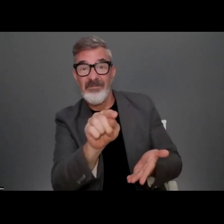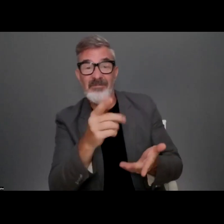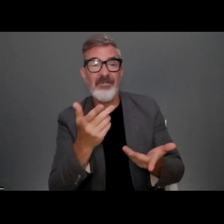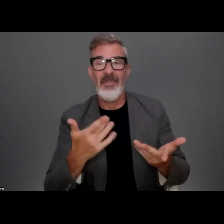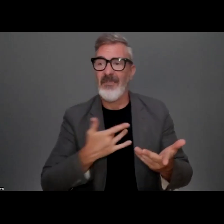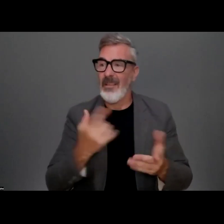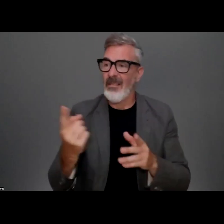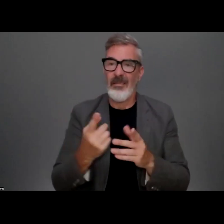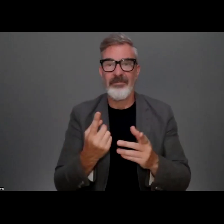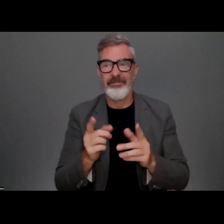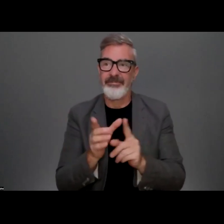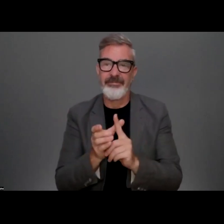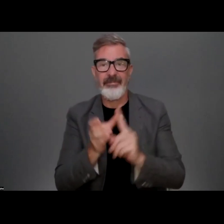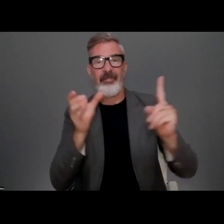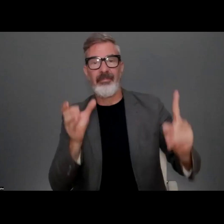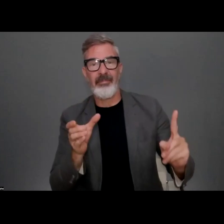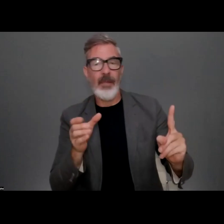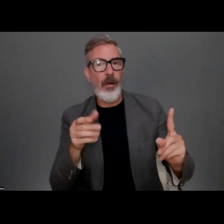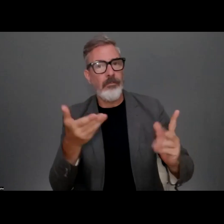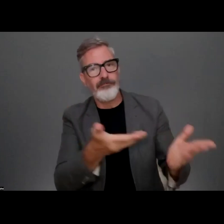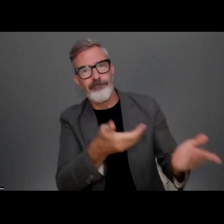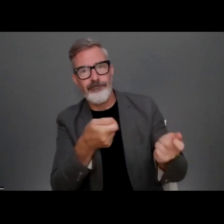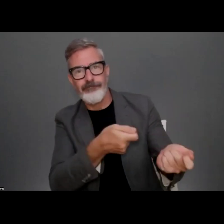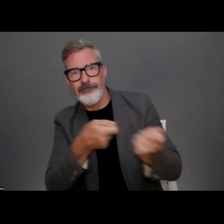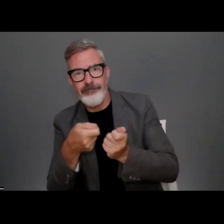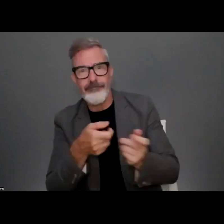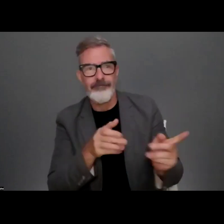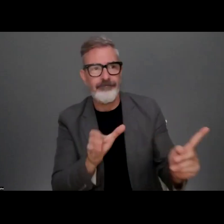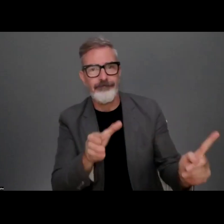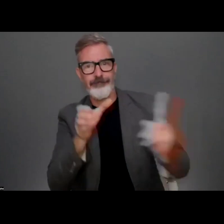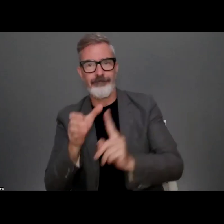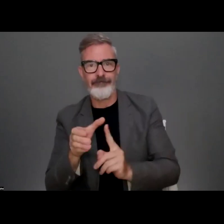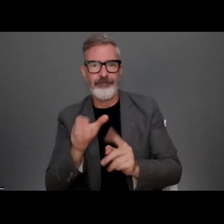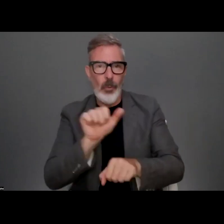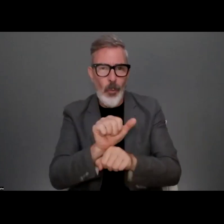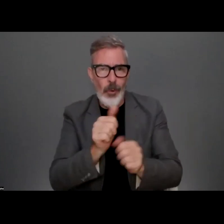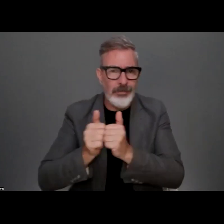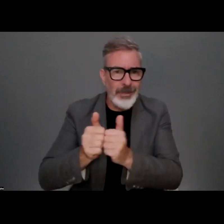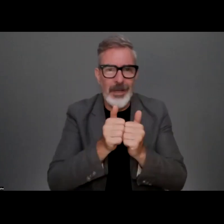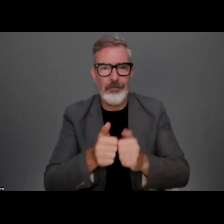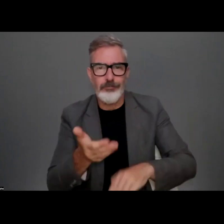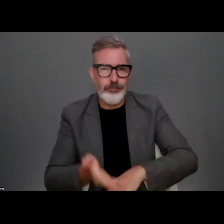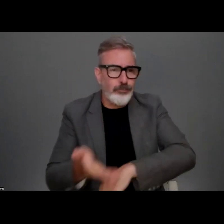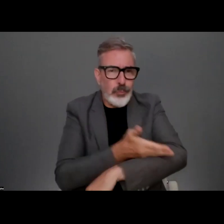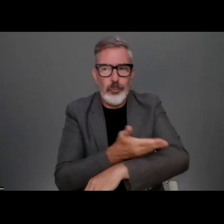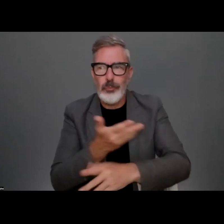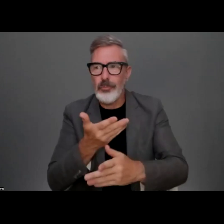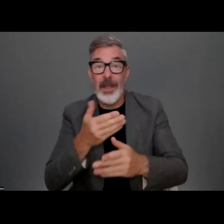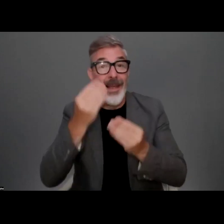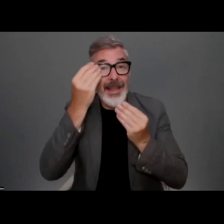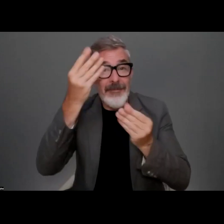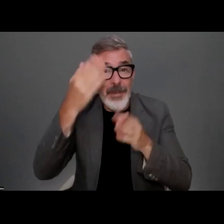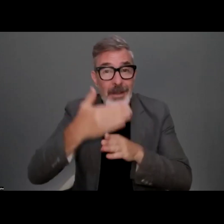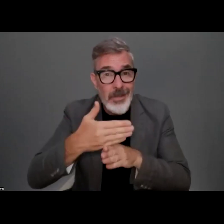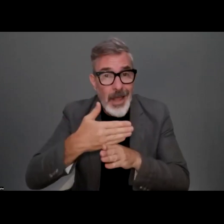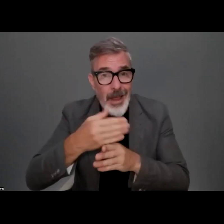information, making work environment better for everybody, identifying leaders in the making, lowering the